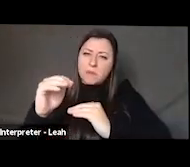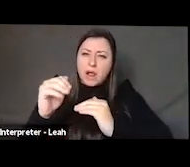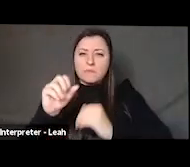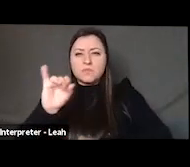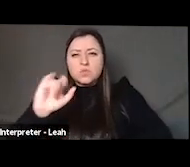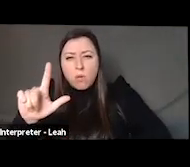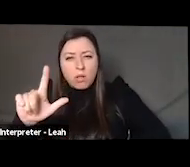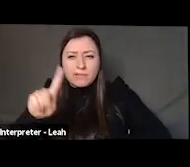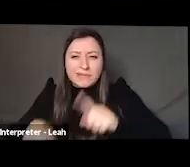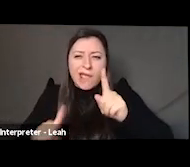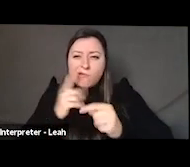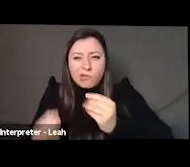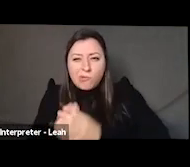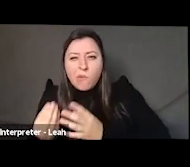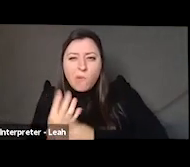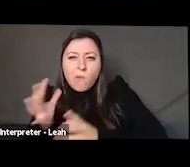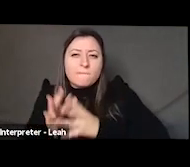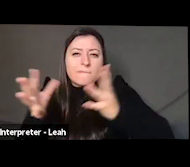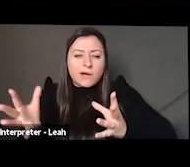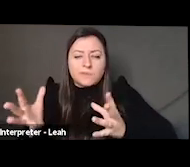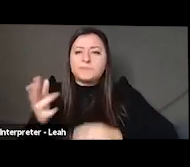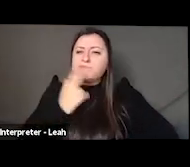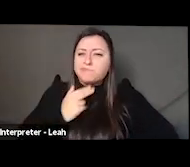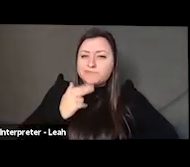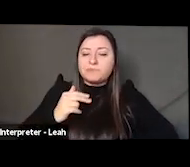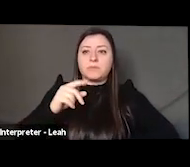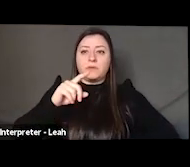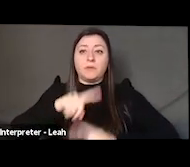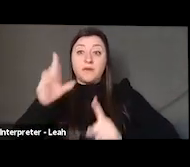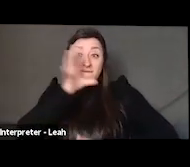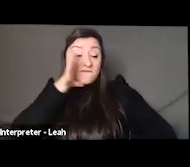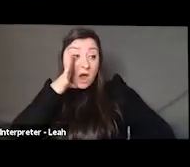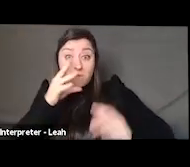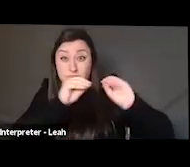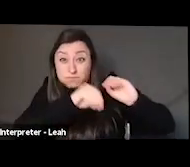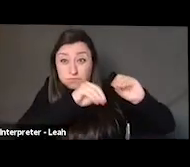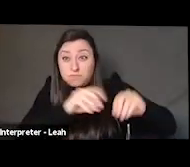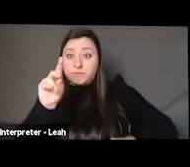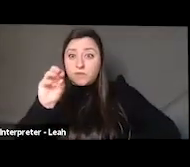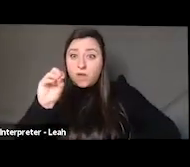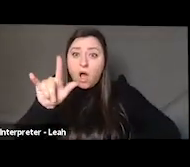soil. So what limited fertile soil these farmers had, this is where they planted their olive trees and